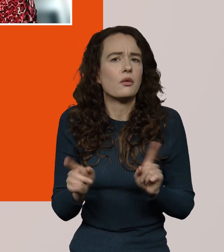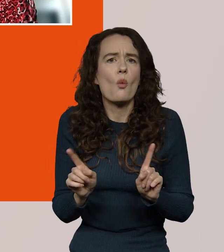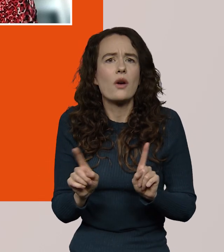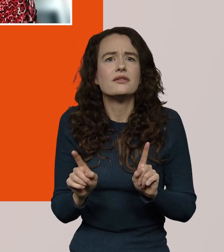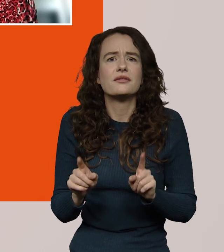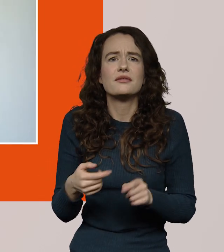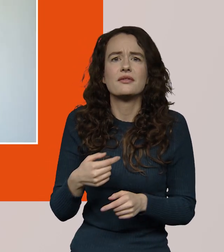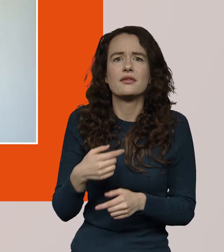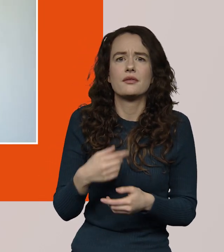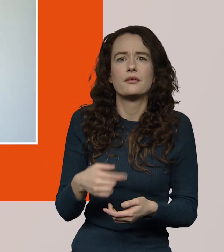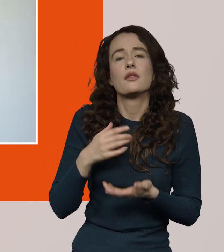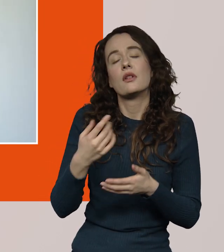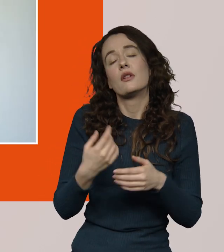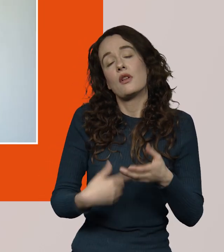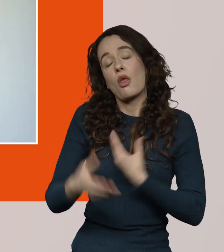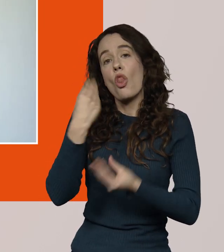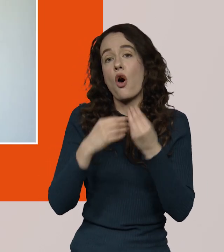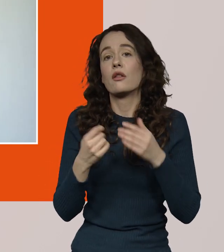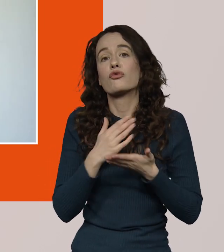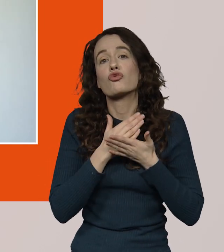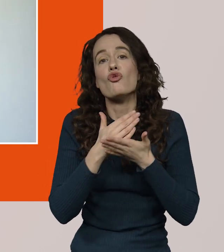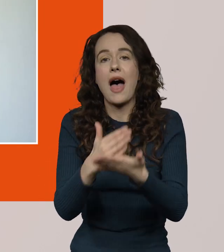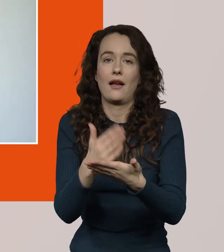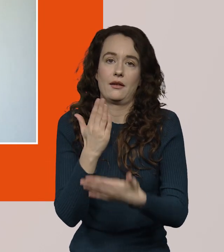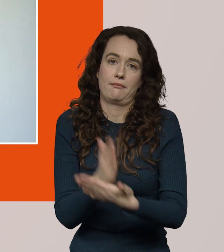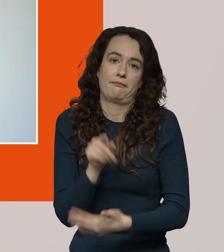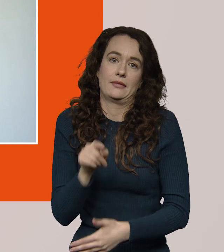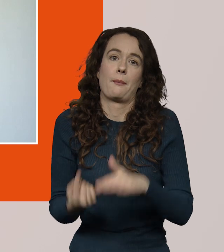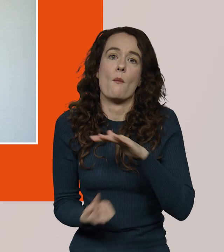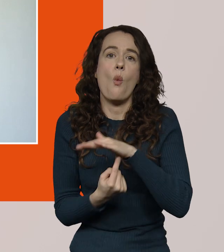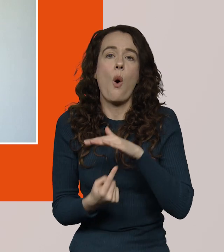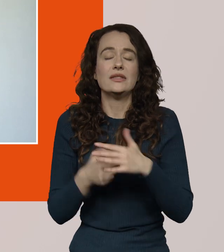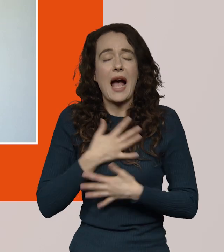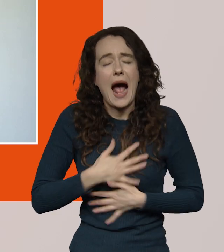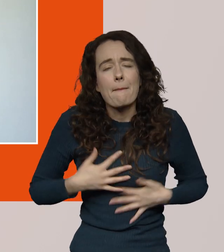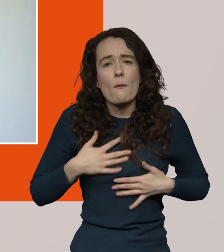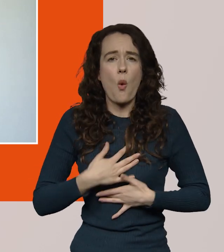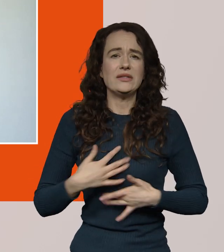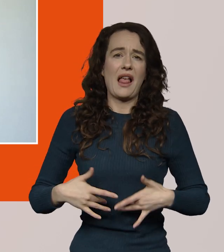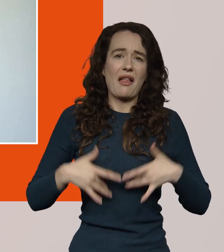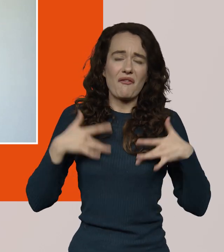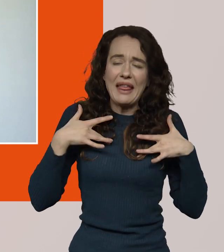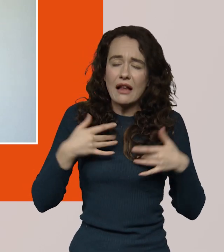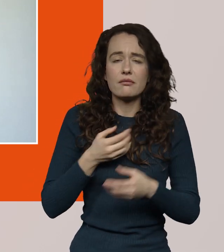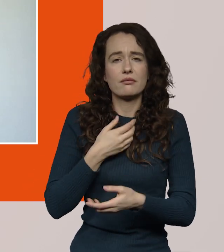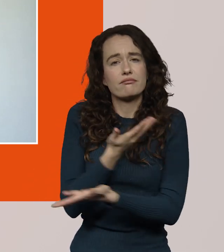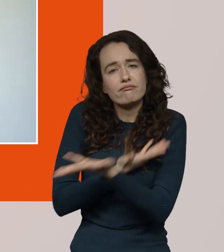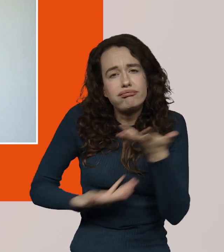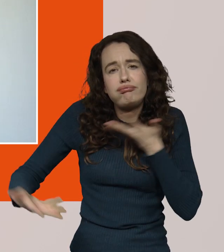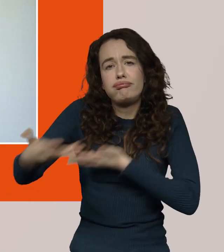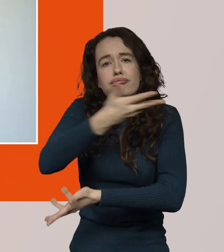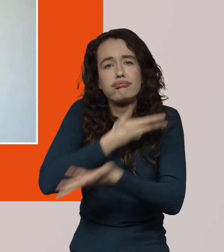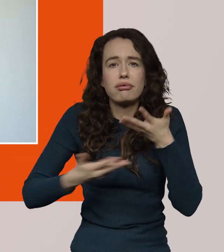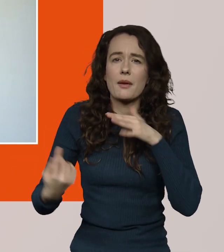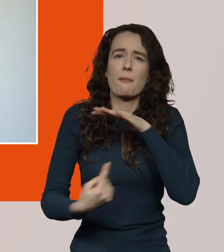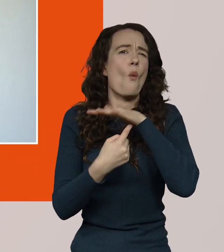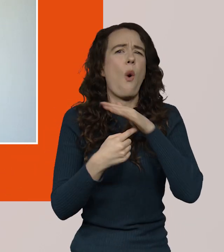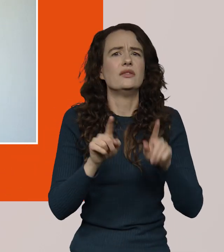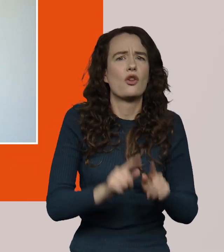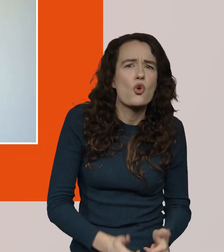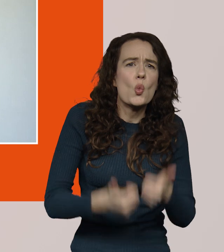that? And we'd love to help more of you reach for the stars and achieve your goals. So just check out the BAFTA Kids website for more information.